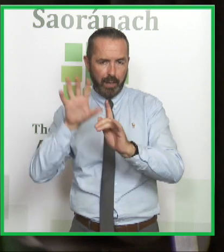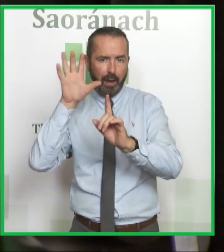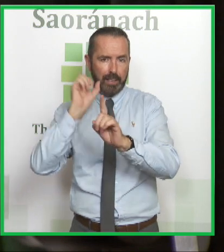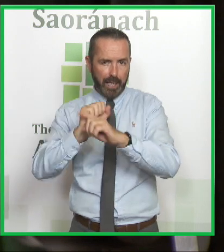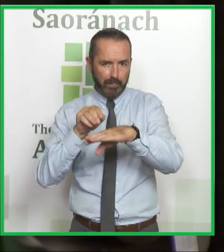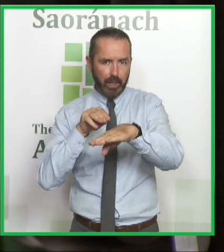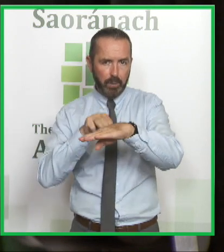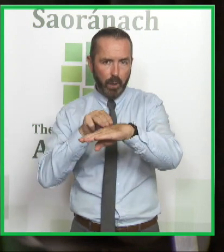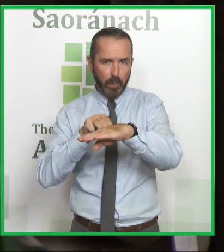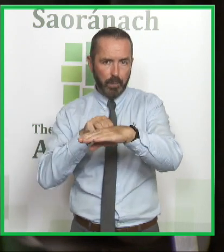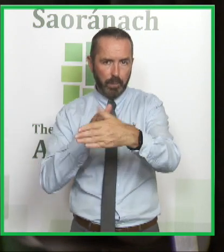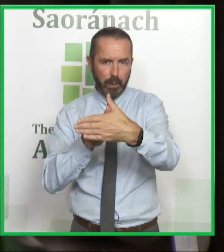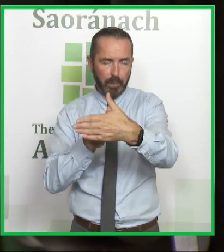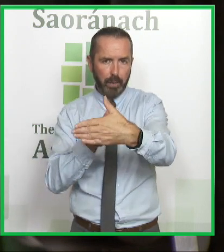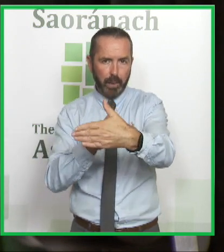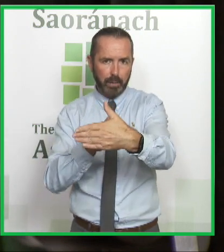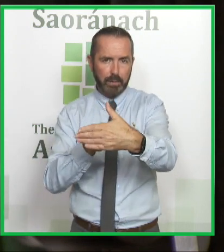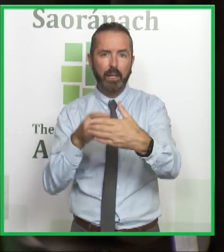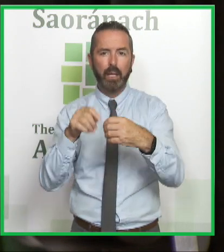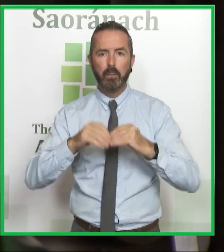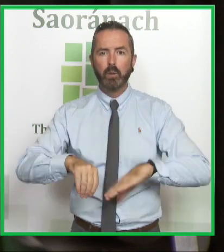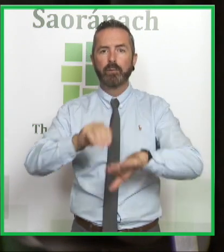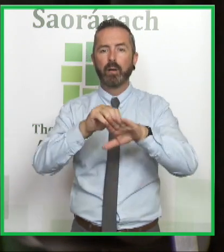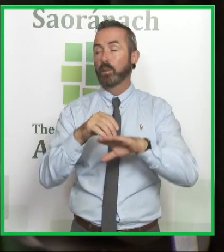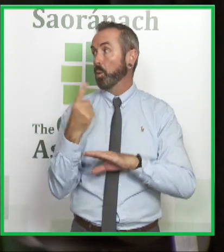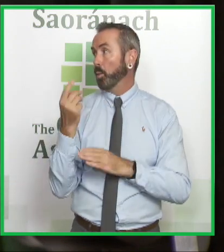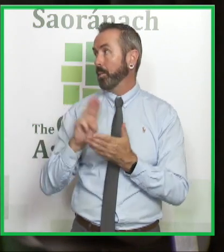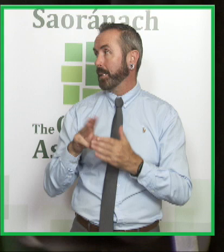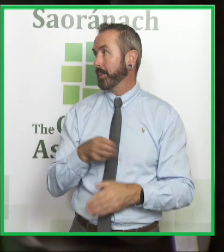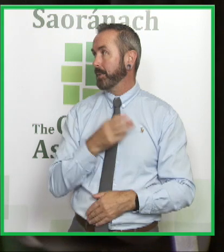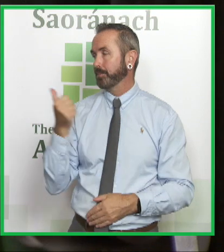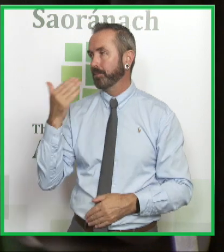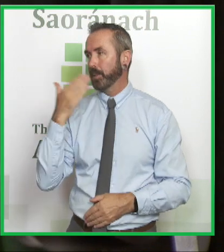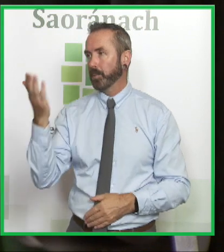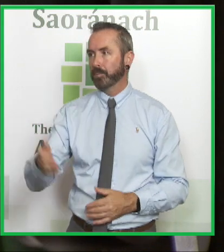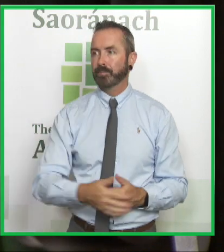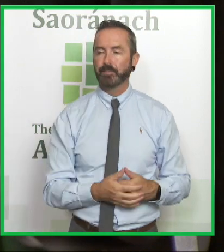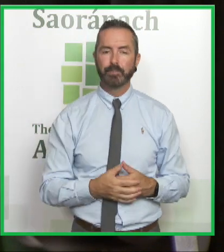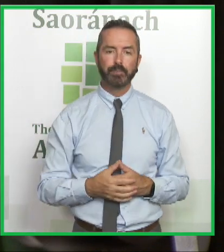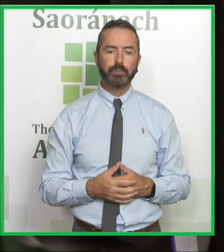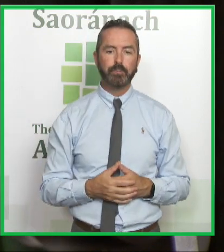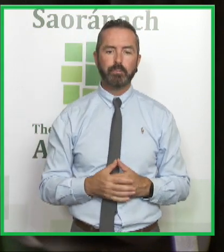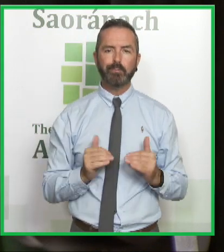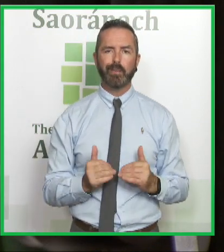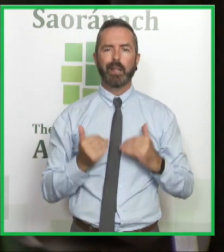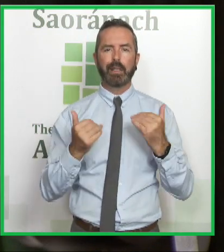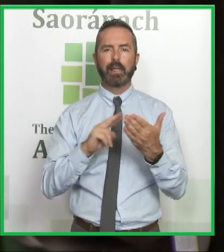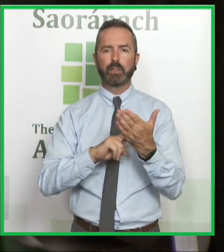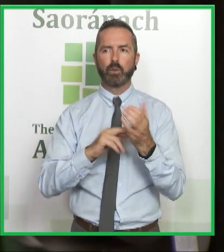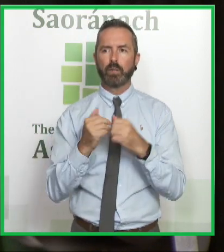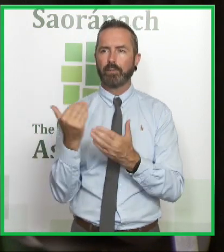obstacles in front of them, and to move forward. Just 1 minute, Mark, please. Thank you. Enhancing our use of collective